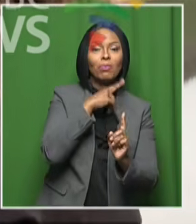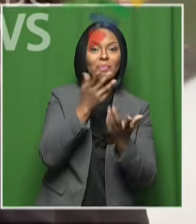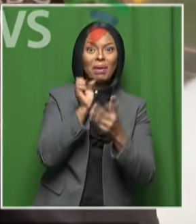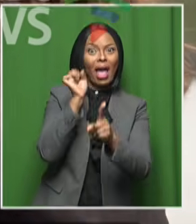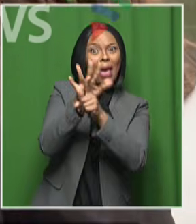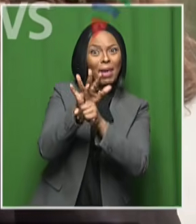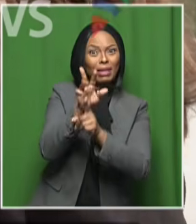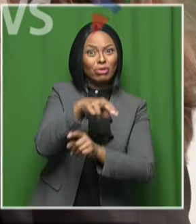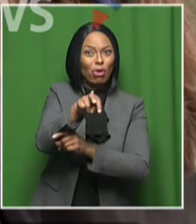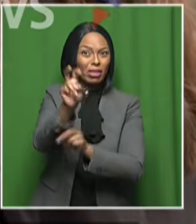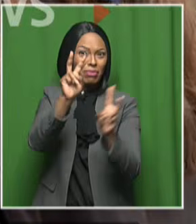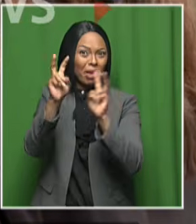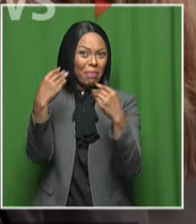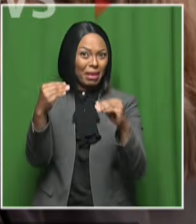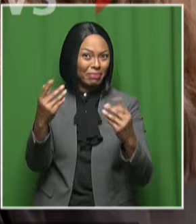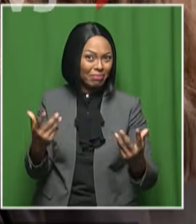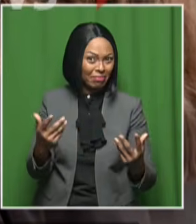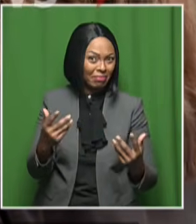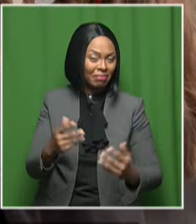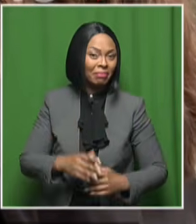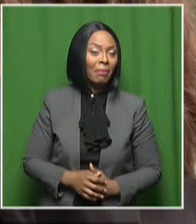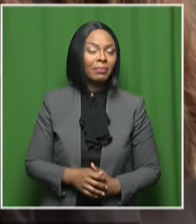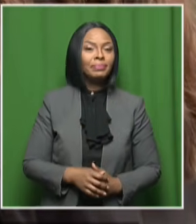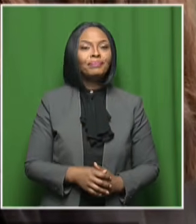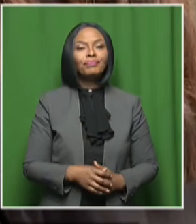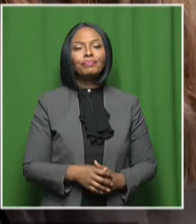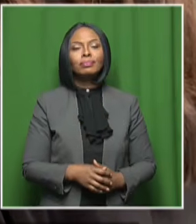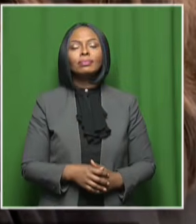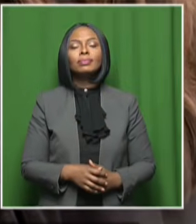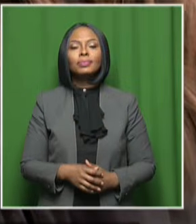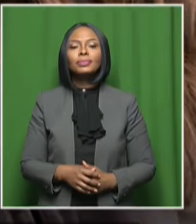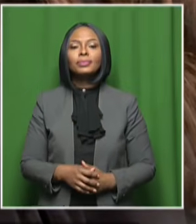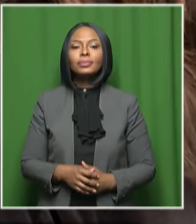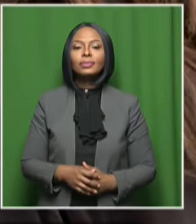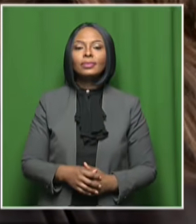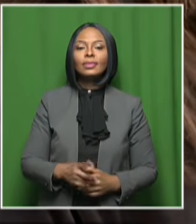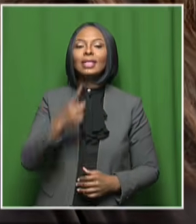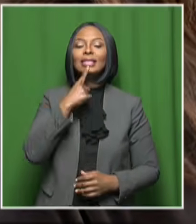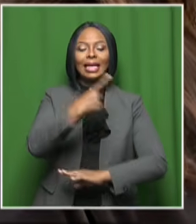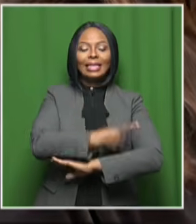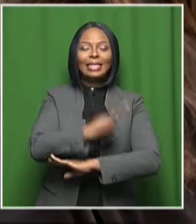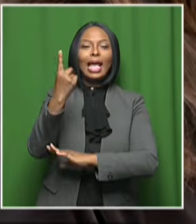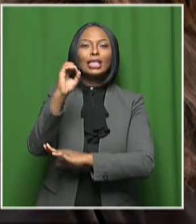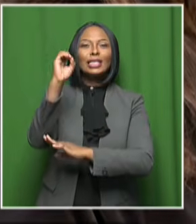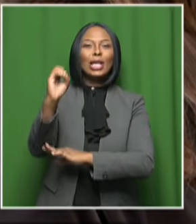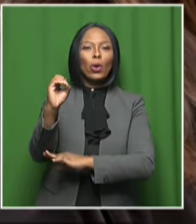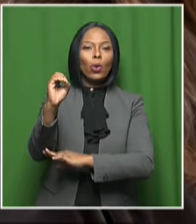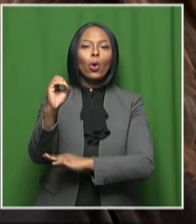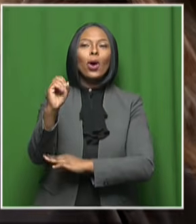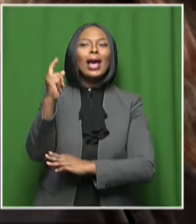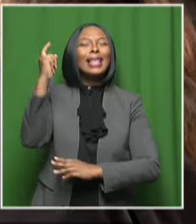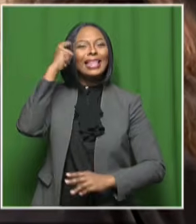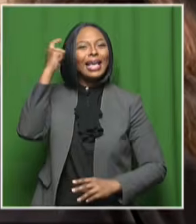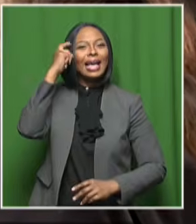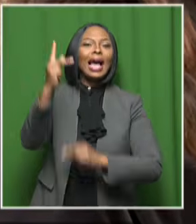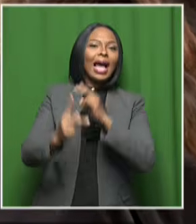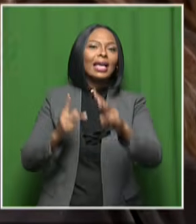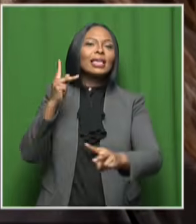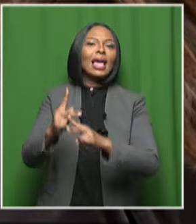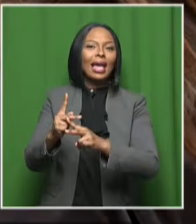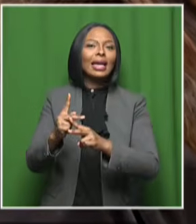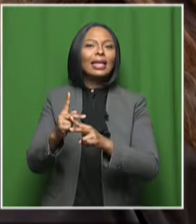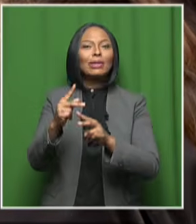news. So whoever designed the word day zero must really also rethink that type of